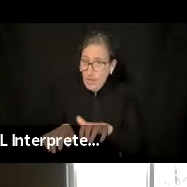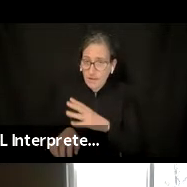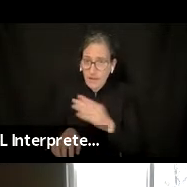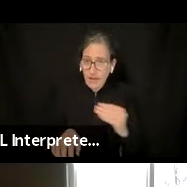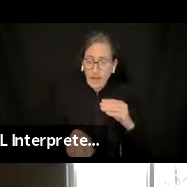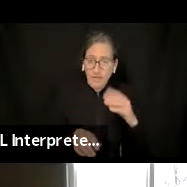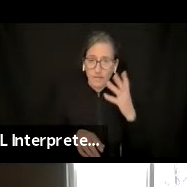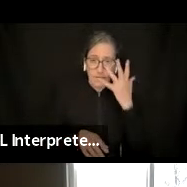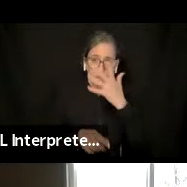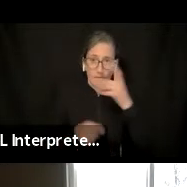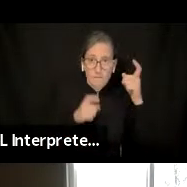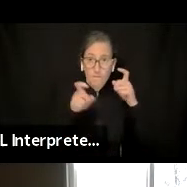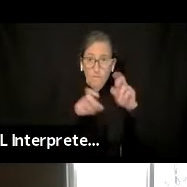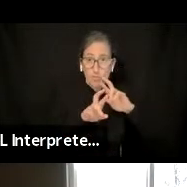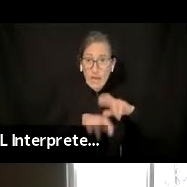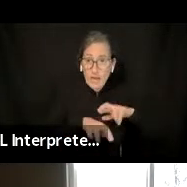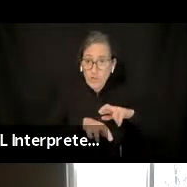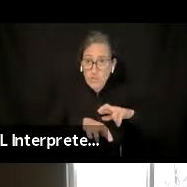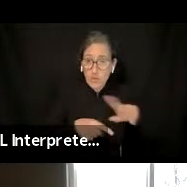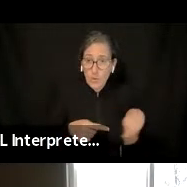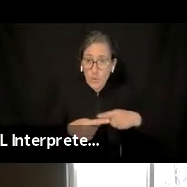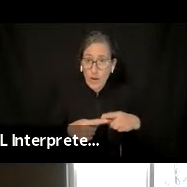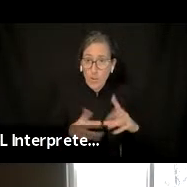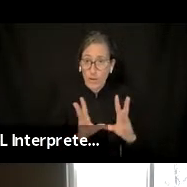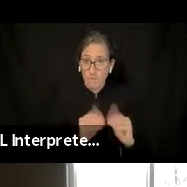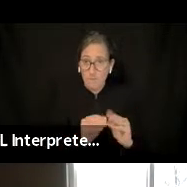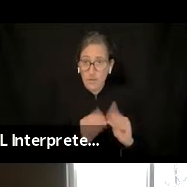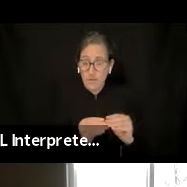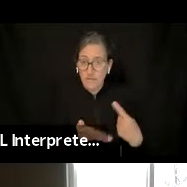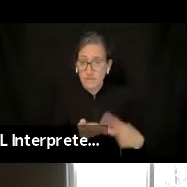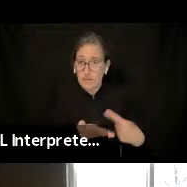together? Or do we just want to stick with hand raises?